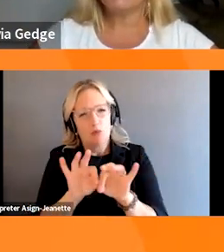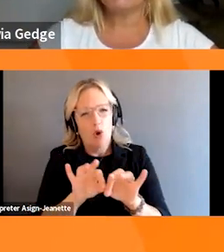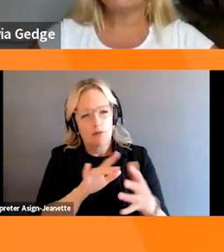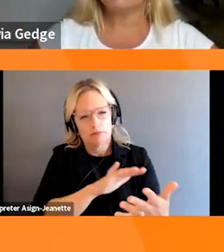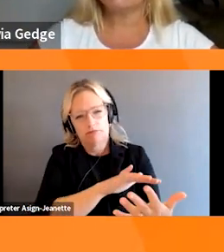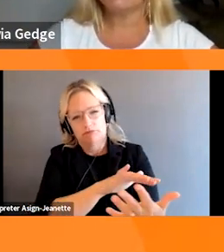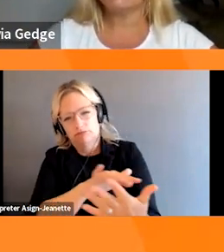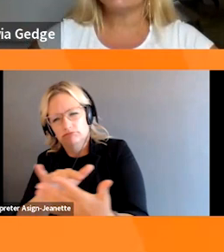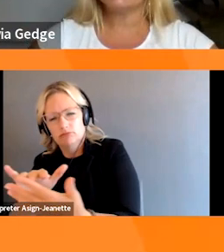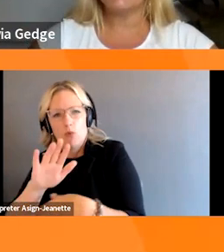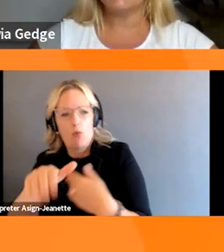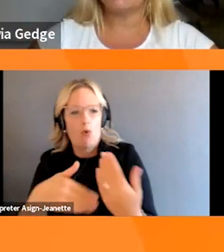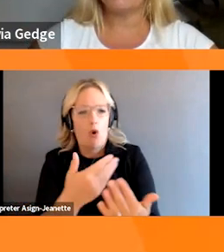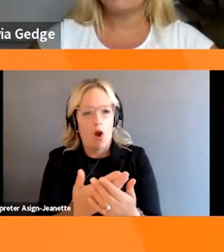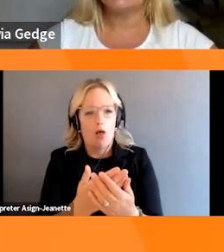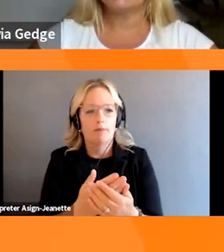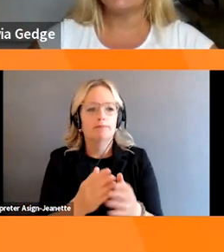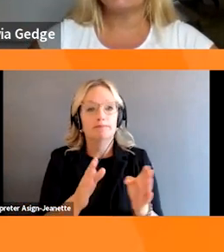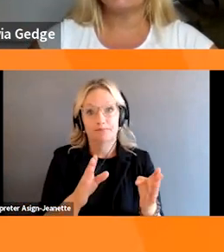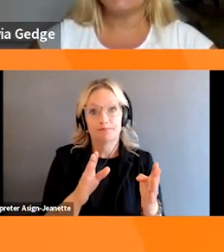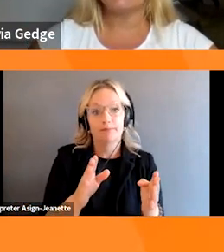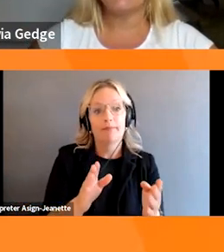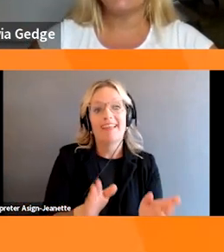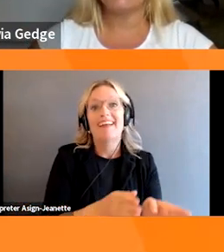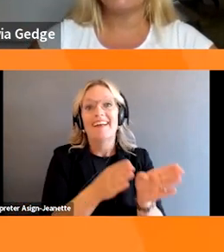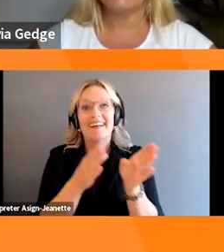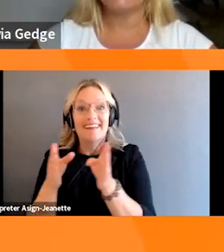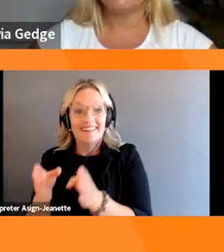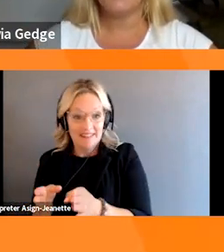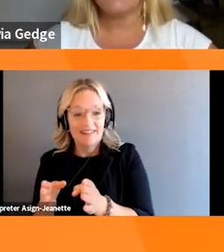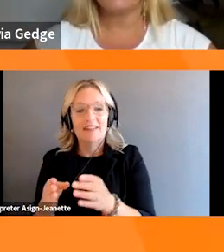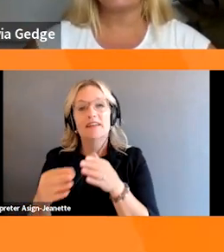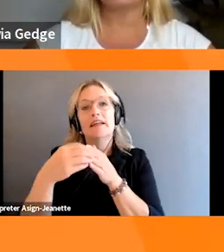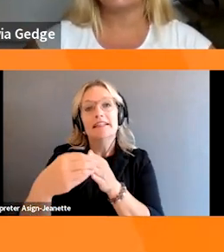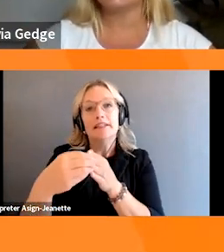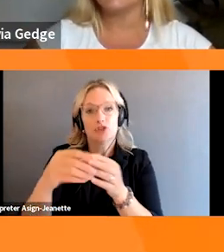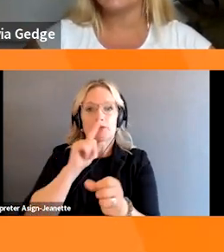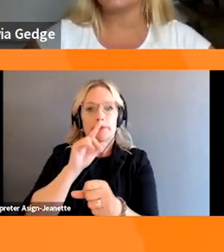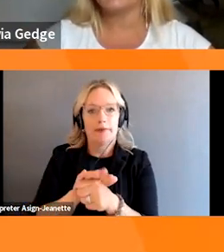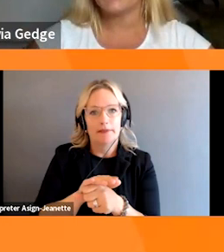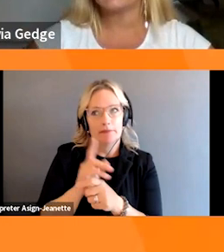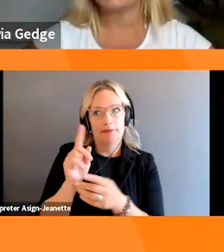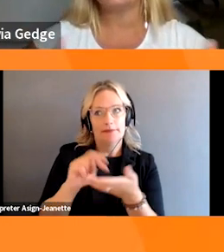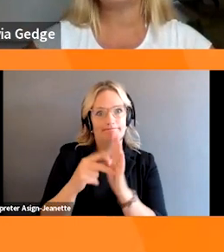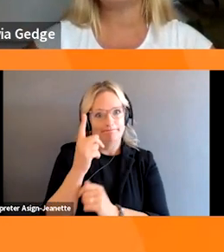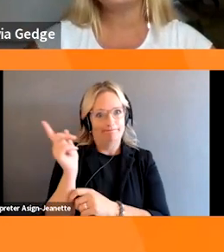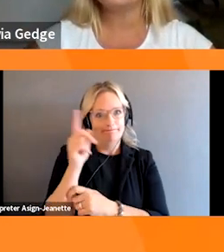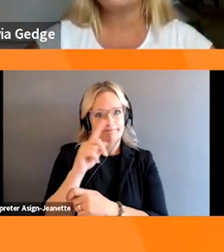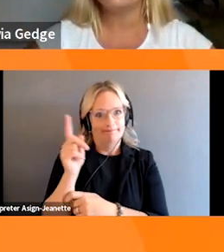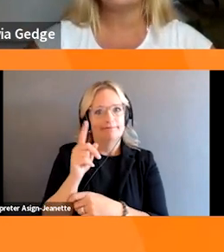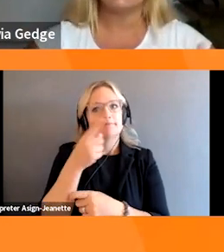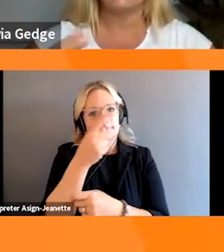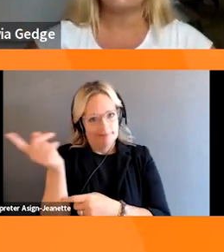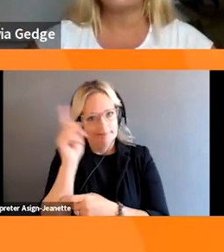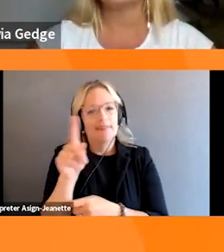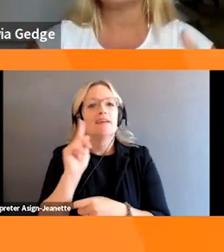Leadership commitment is, this is ultimately part of your organization structure. You're going to